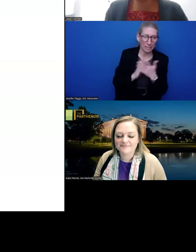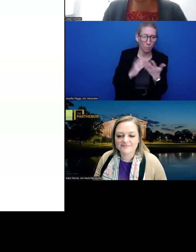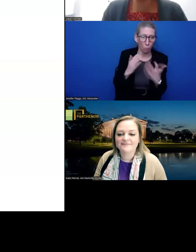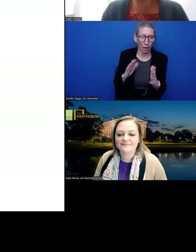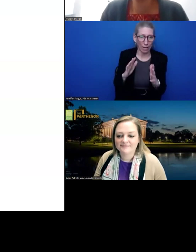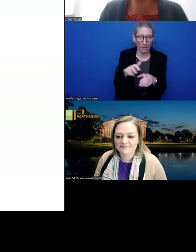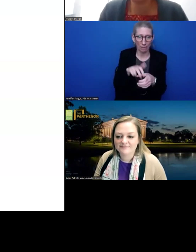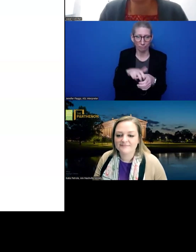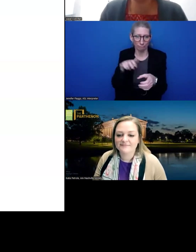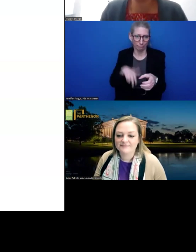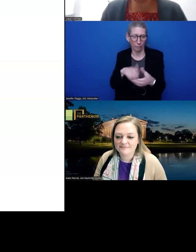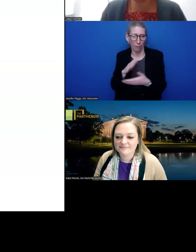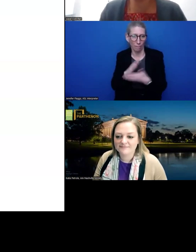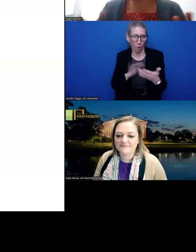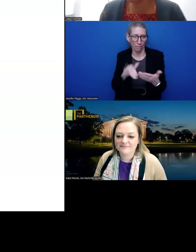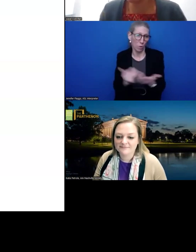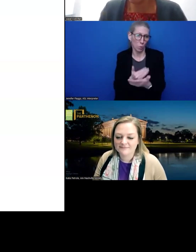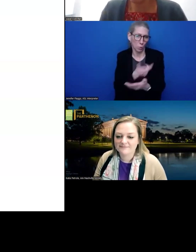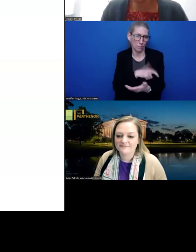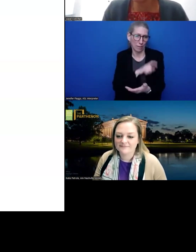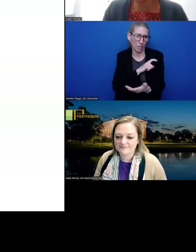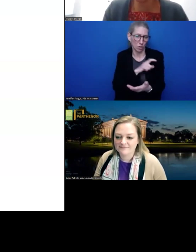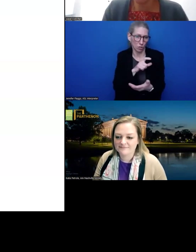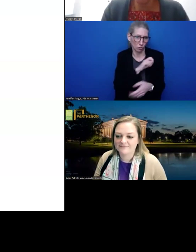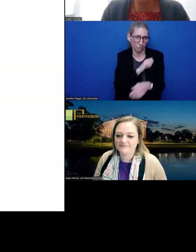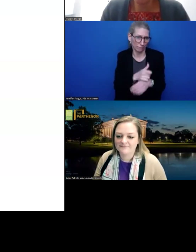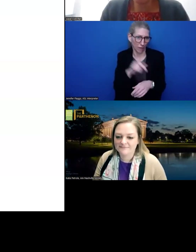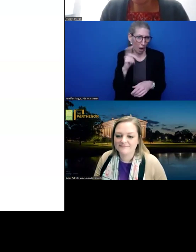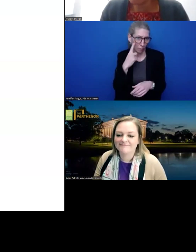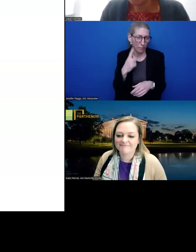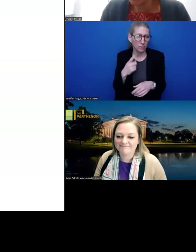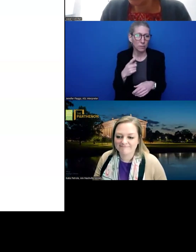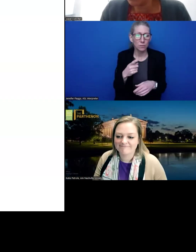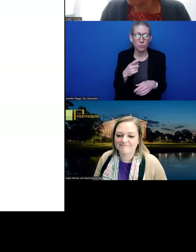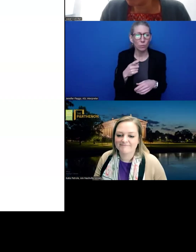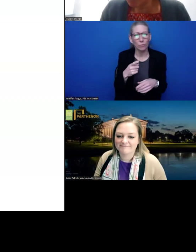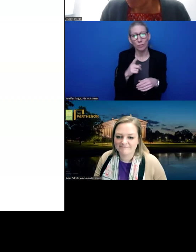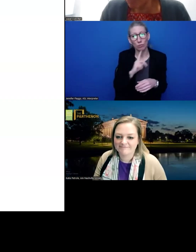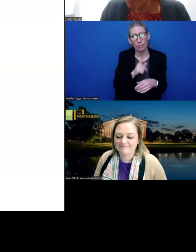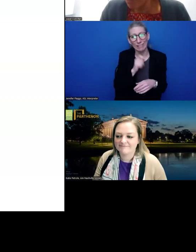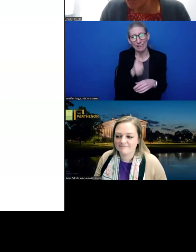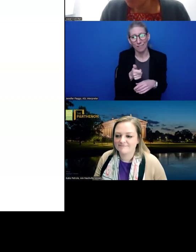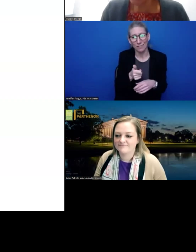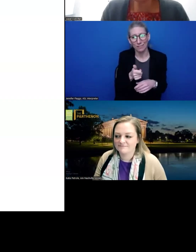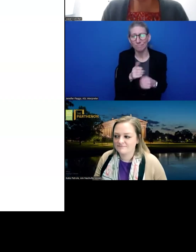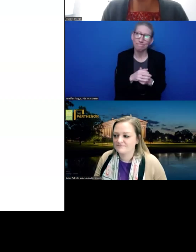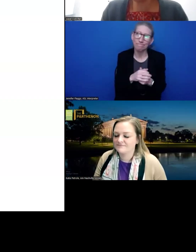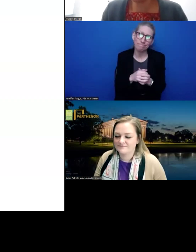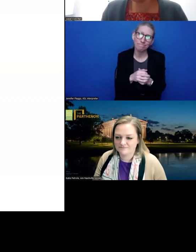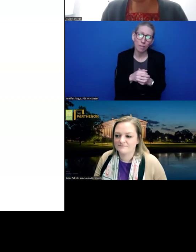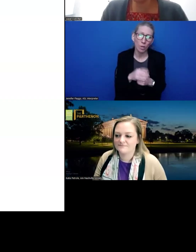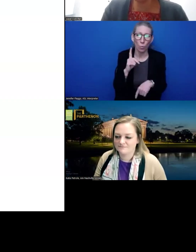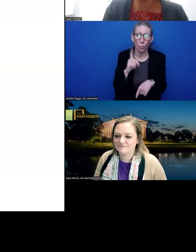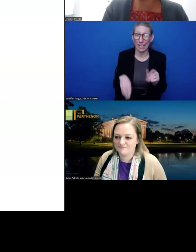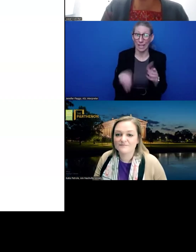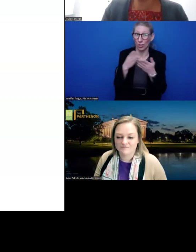part of that new Spanish regime. So basically, there is not. We cannot generalize